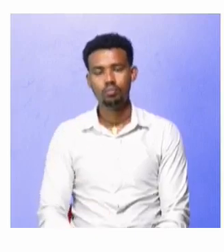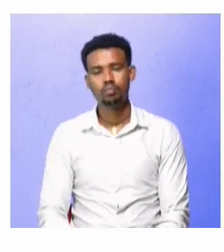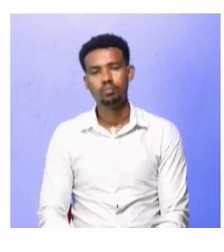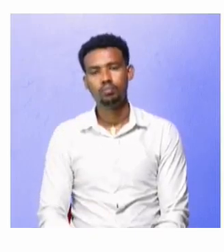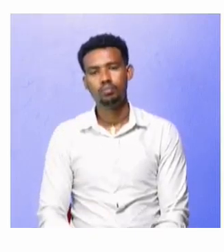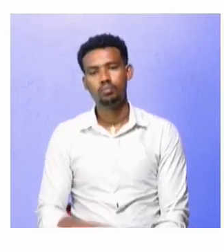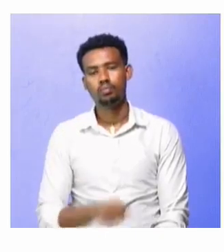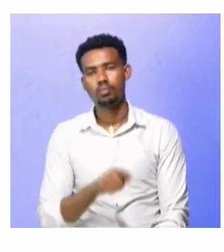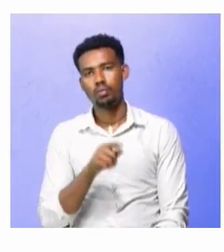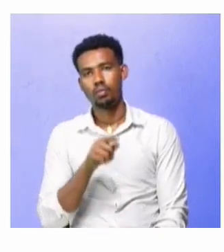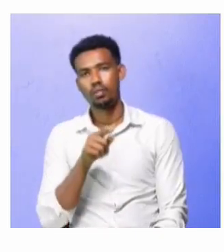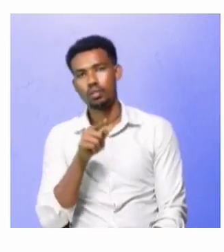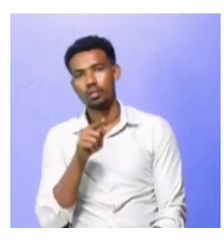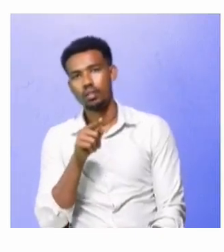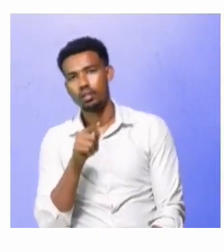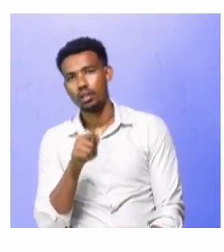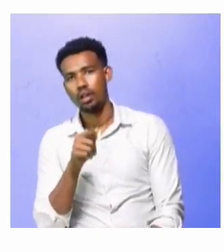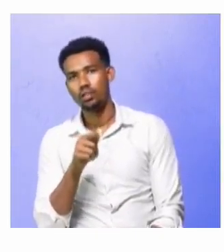that